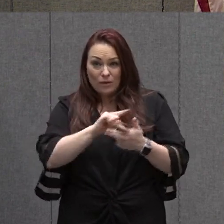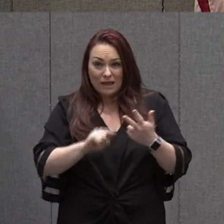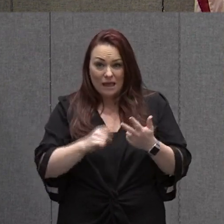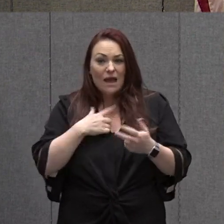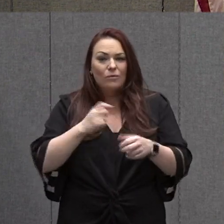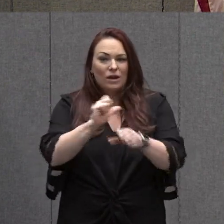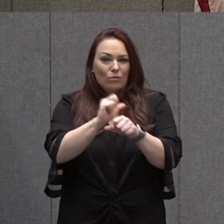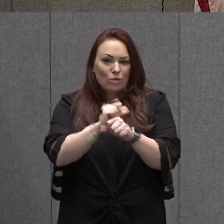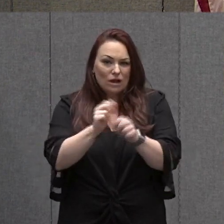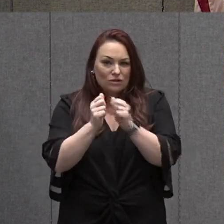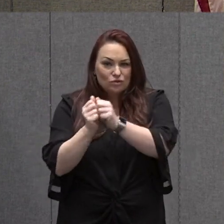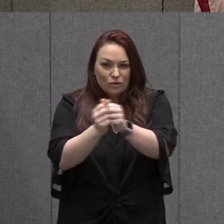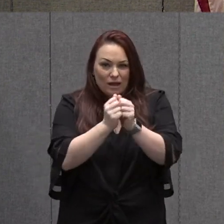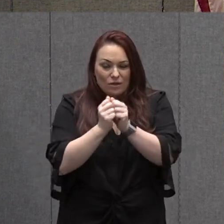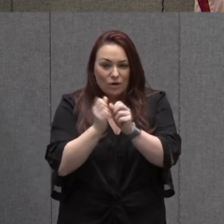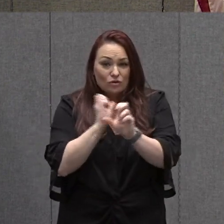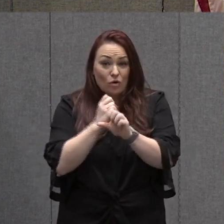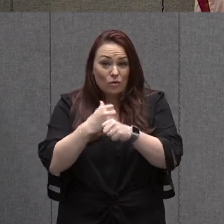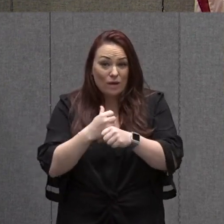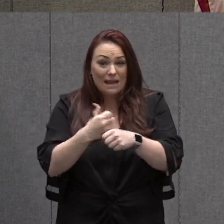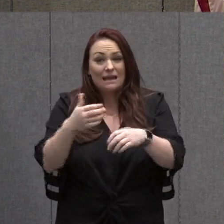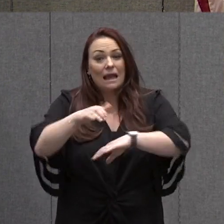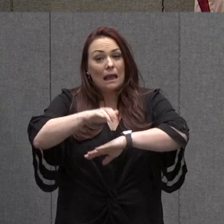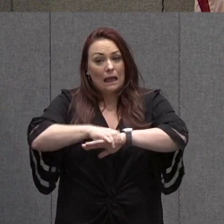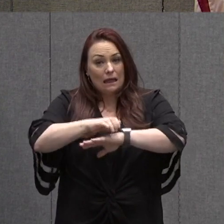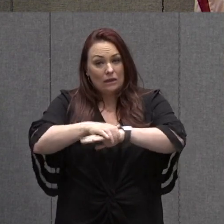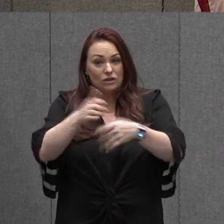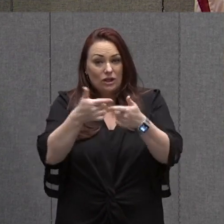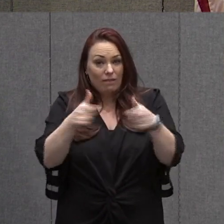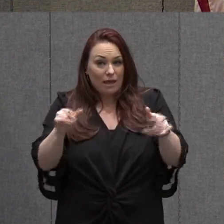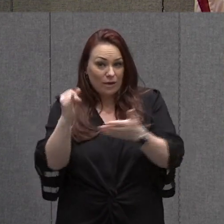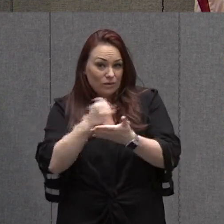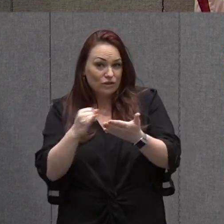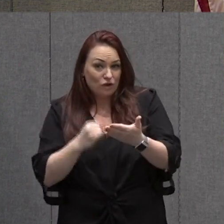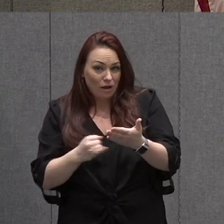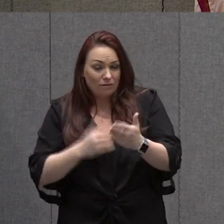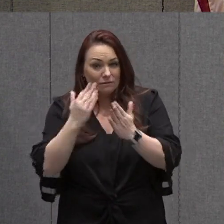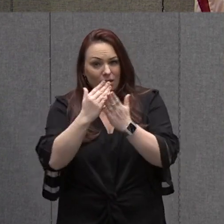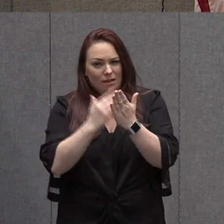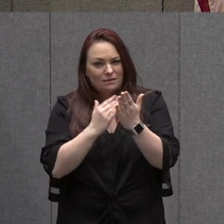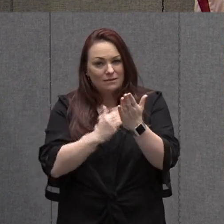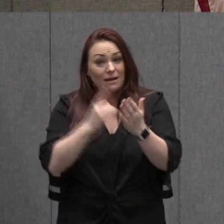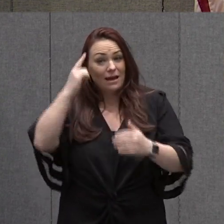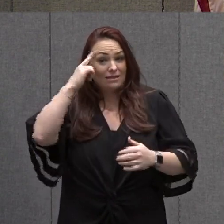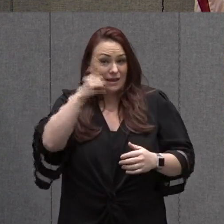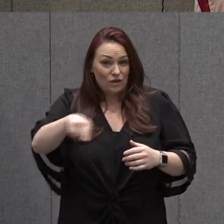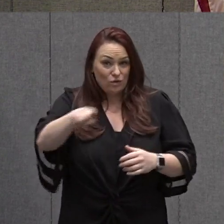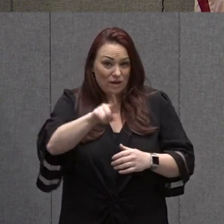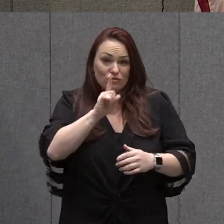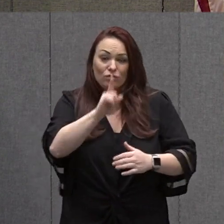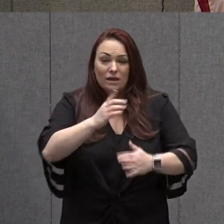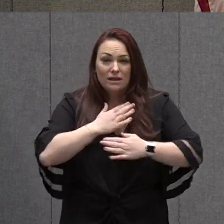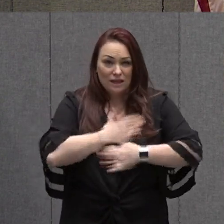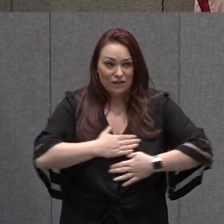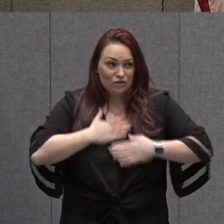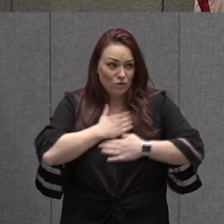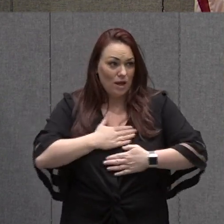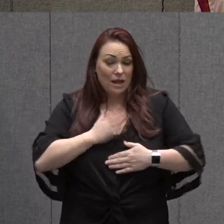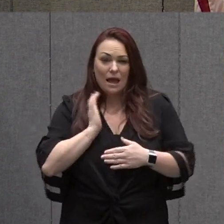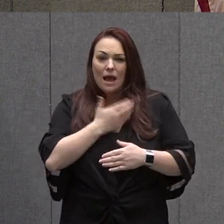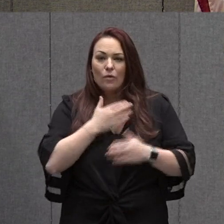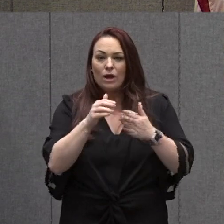to create an English language arts lesson that I think you're really going to enjoy. This lesson is geared